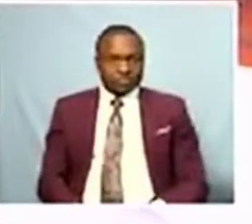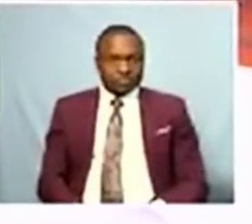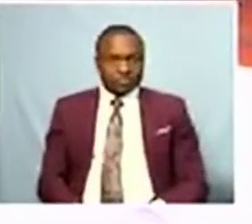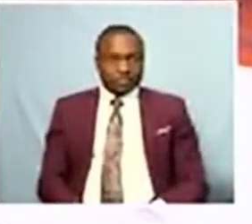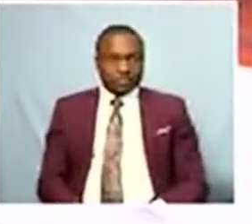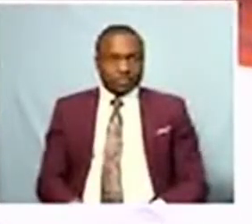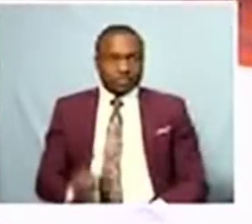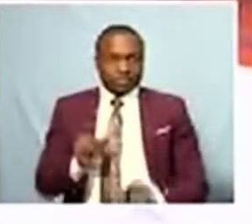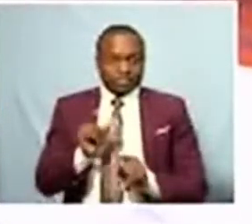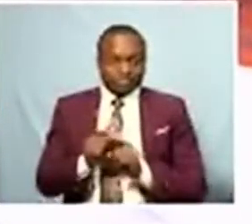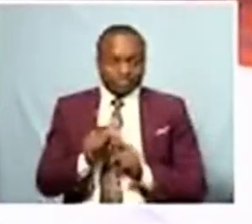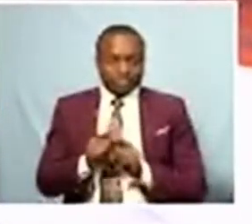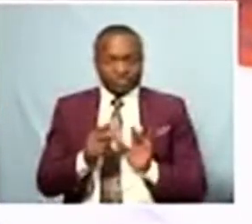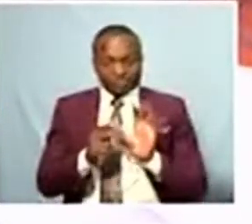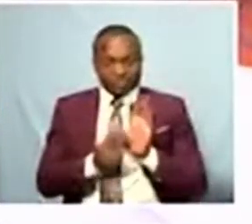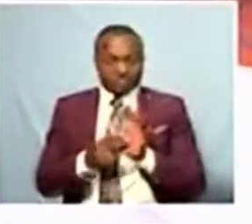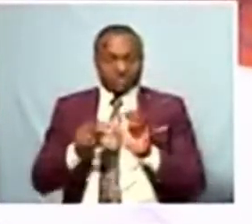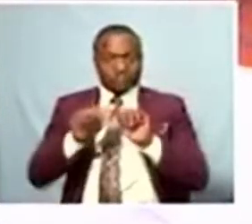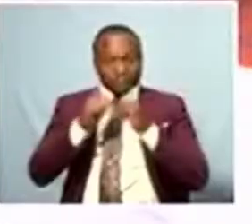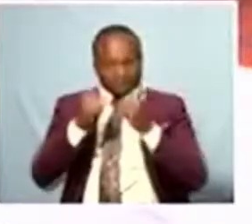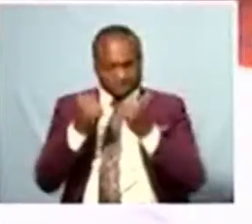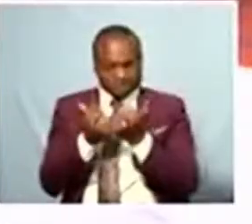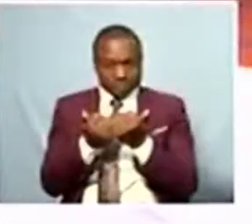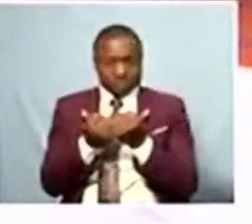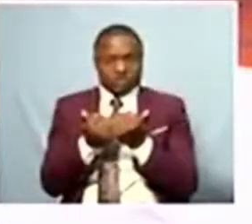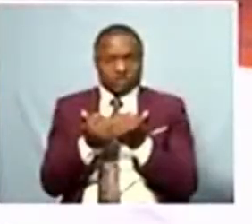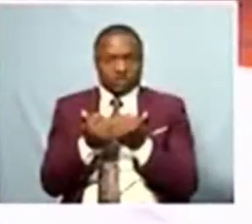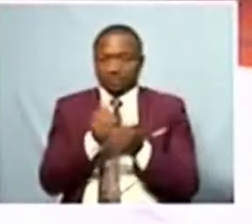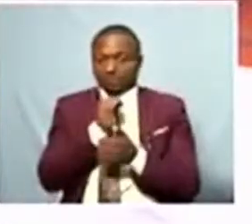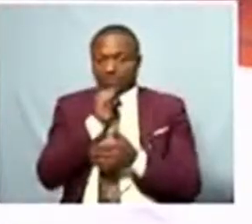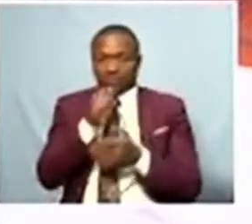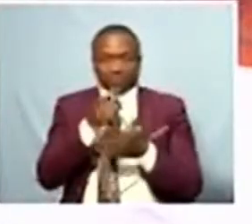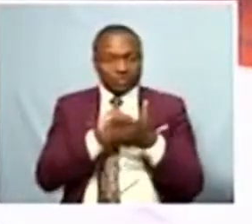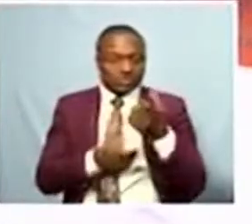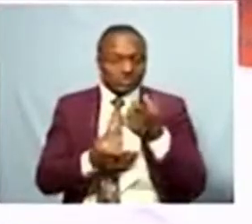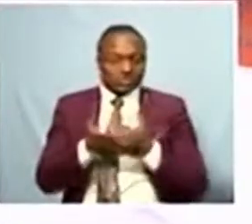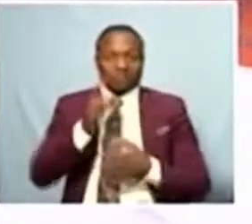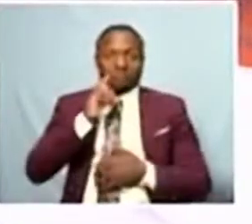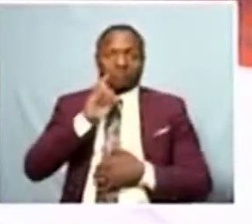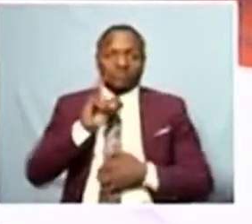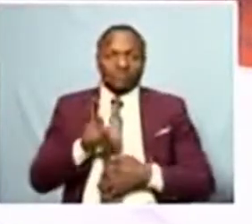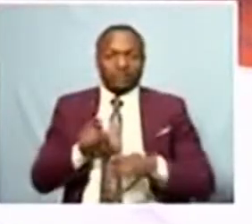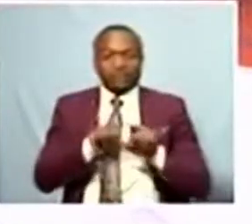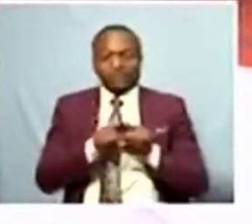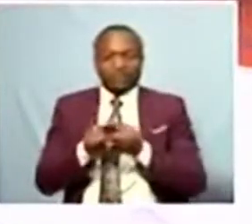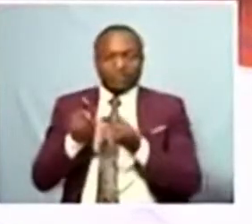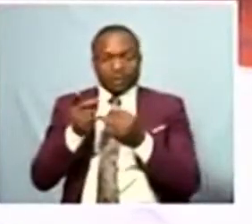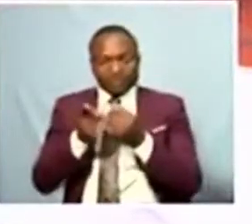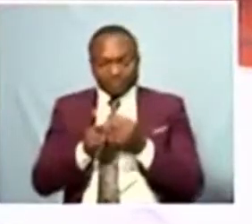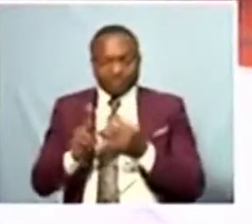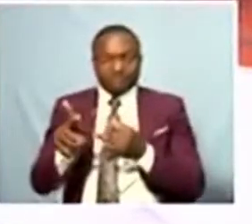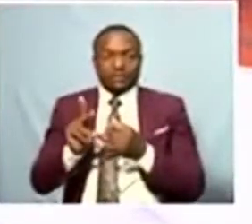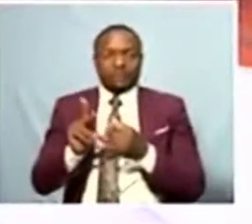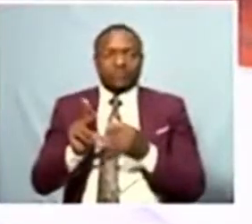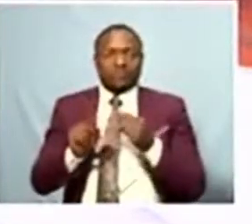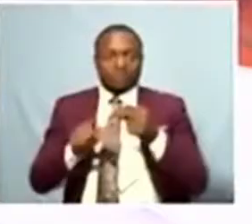that states the association instead of consultants should also be part of the